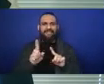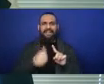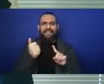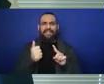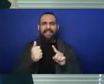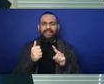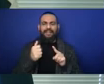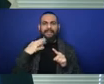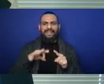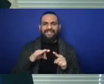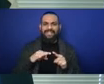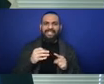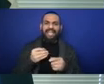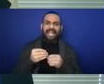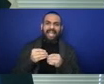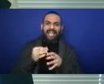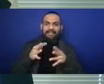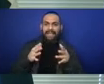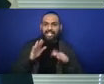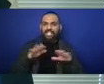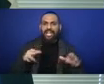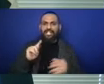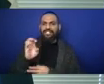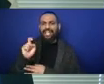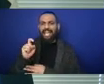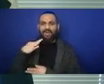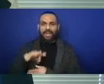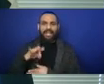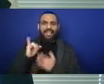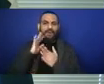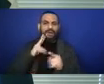throughout the week, please feel free to reach out to my office,